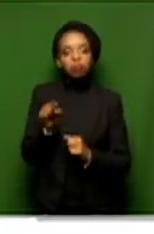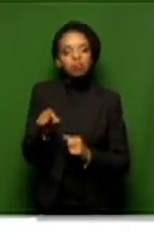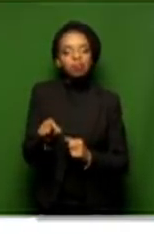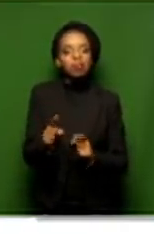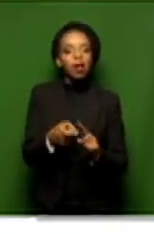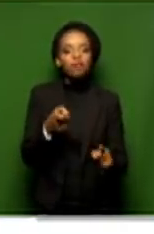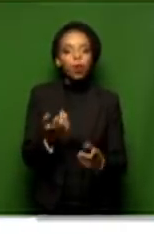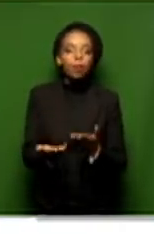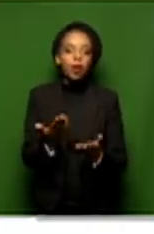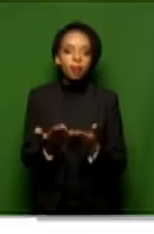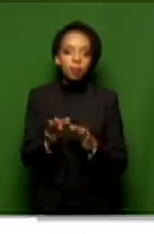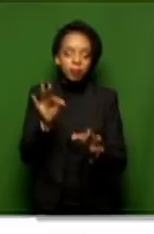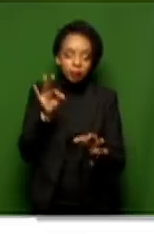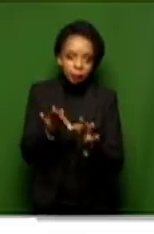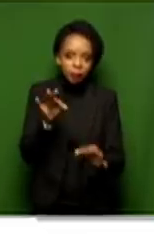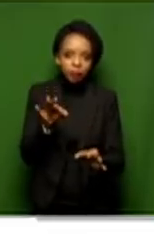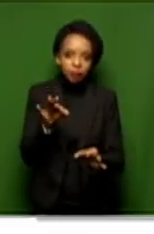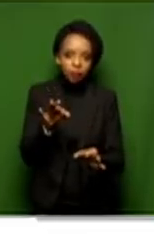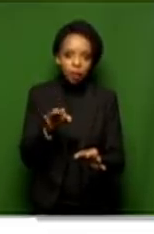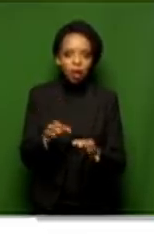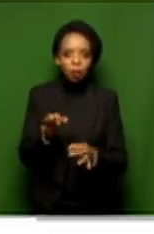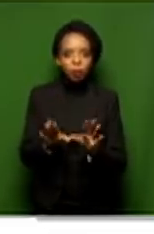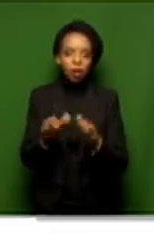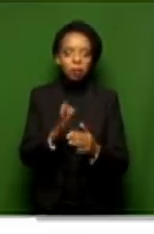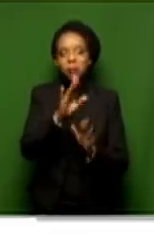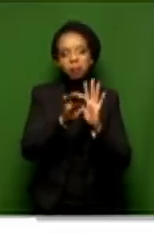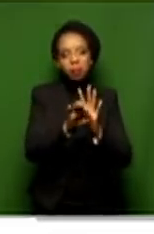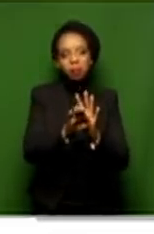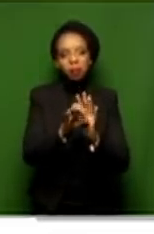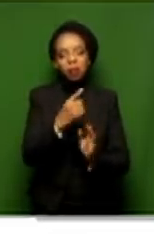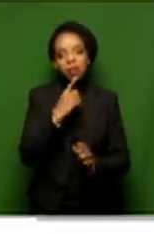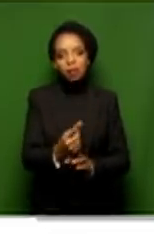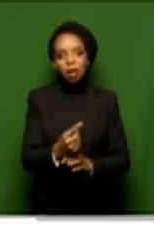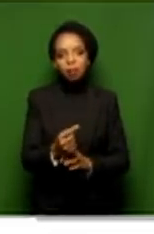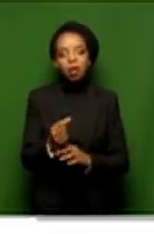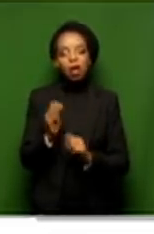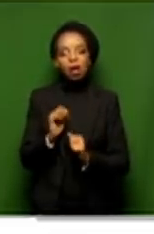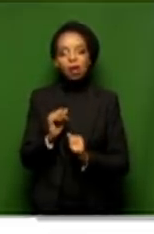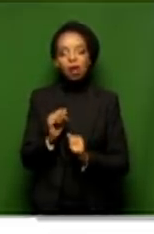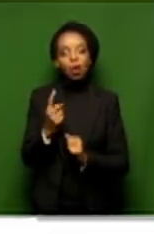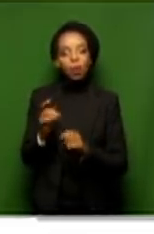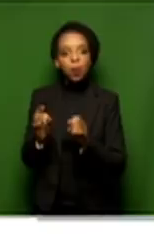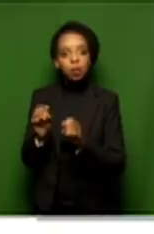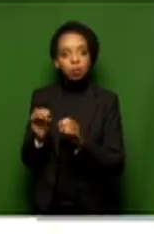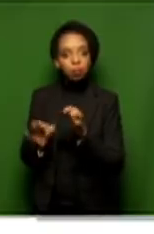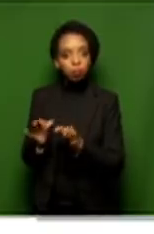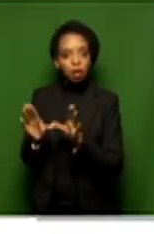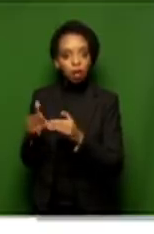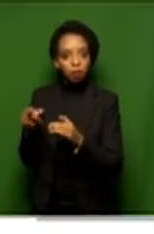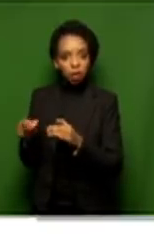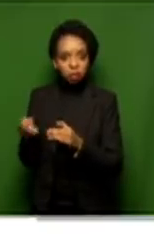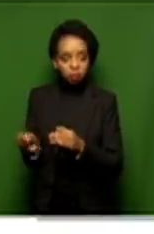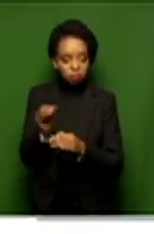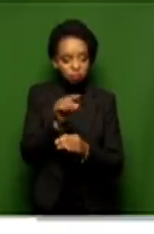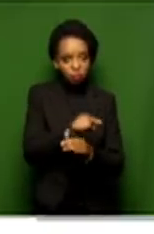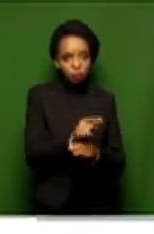specific party, there is movement, let's say, from one party to another in terms of votes, then the predictions